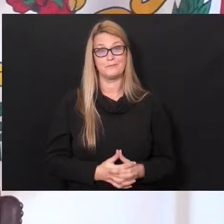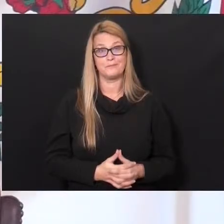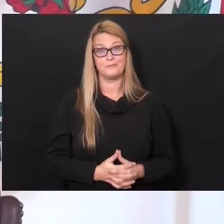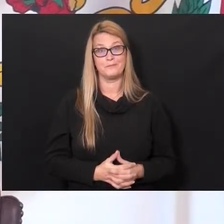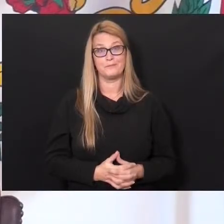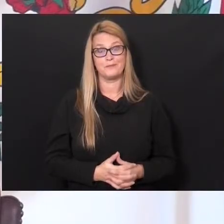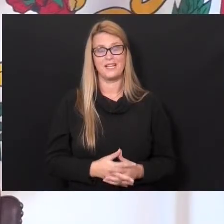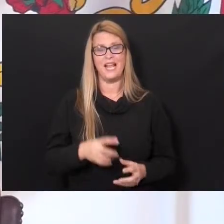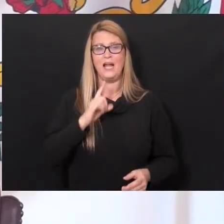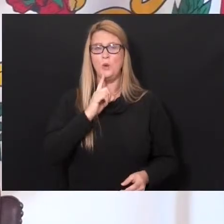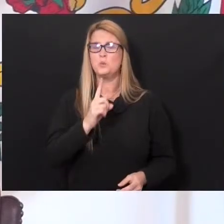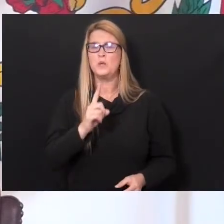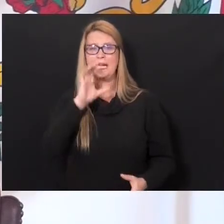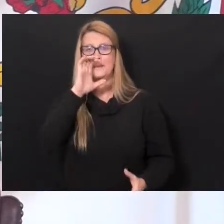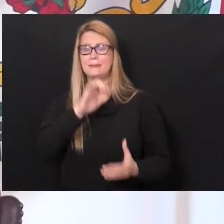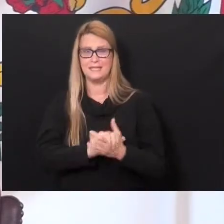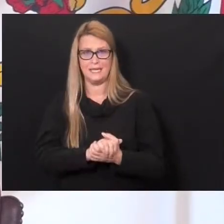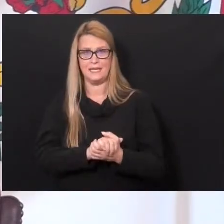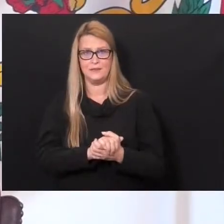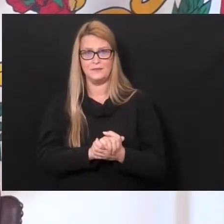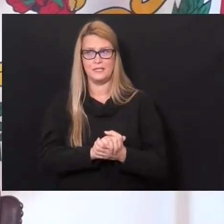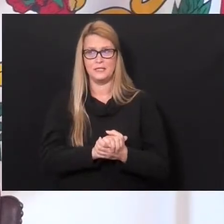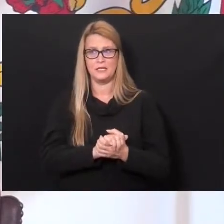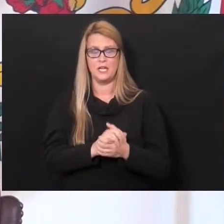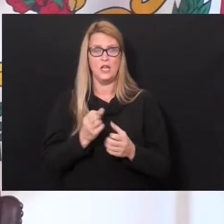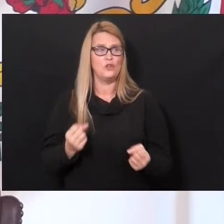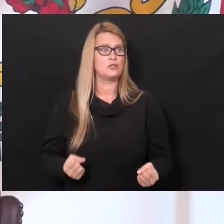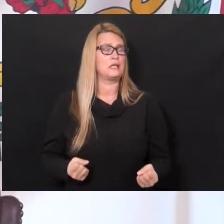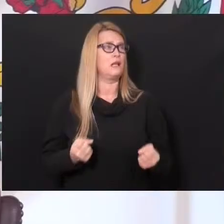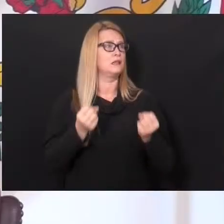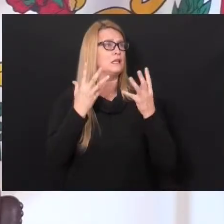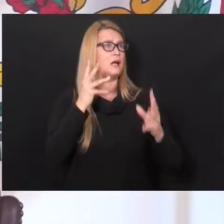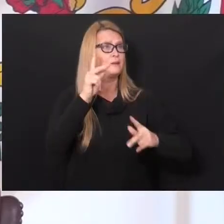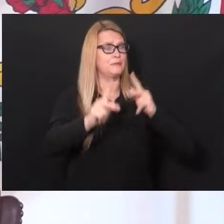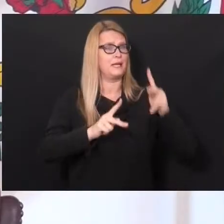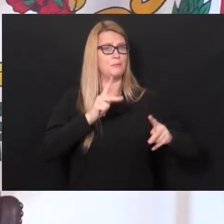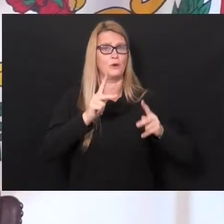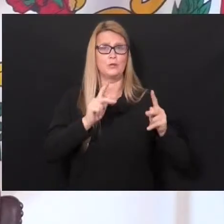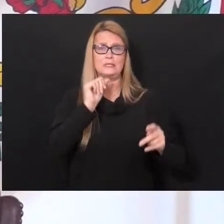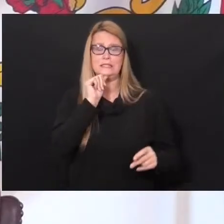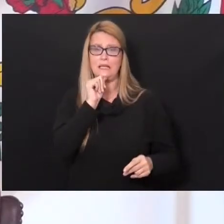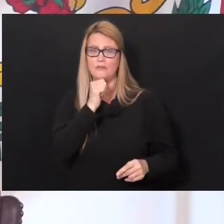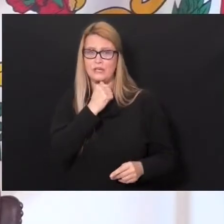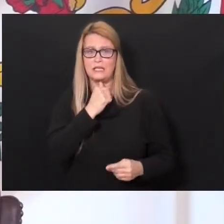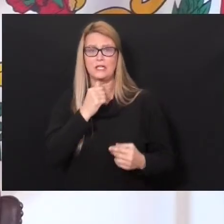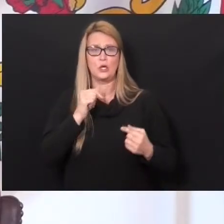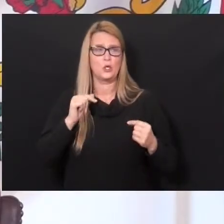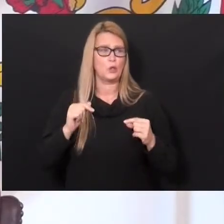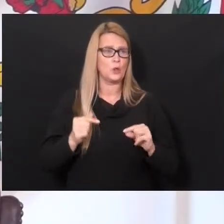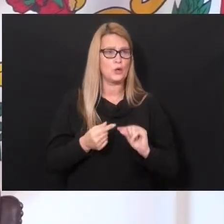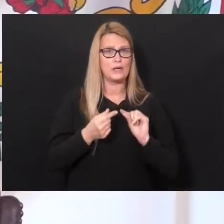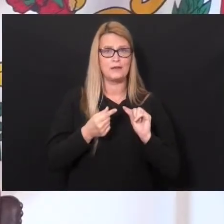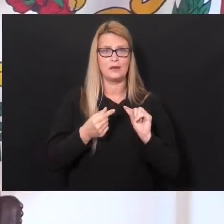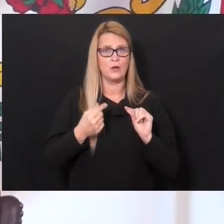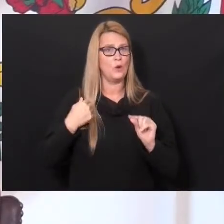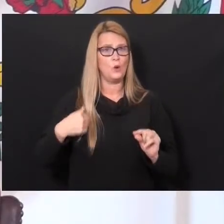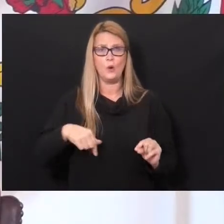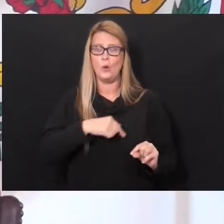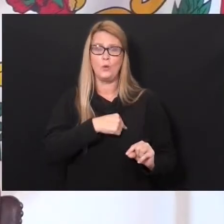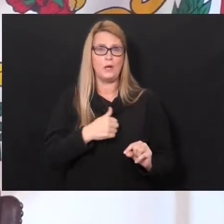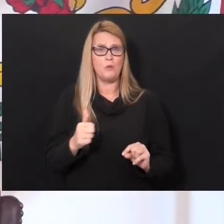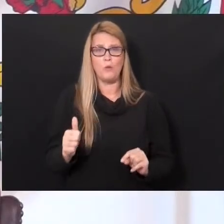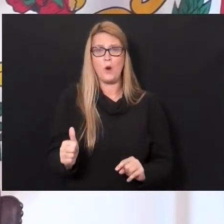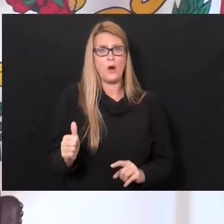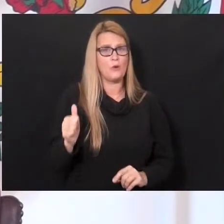With the number of people in this country that were hurting and are still hurting today, we will not be able, no matter